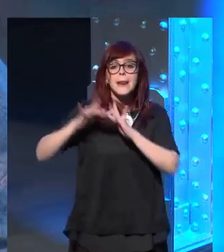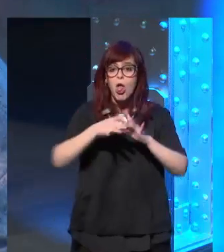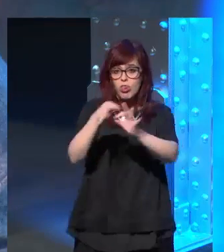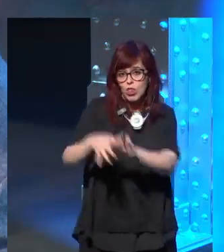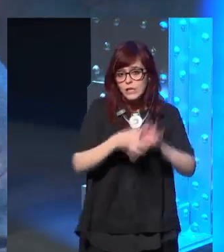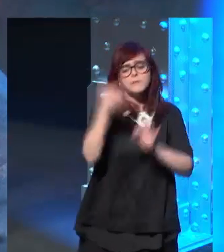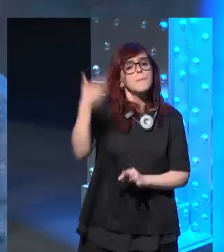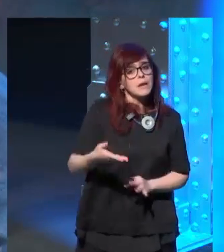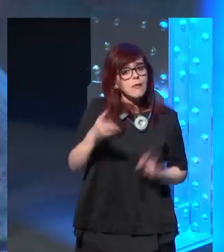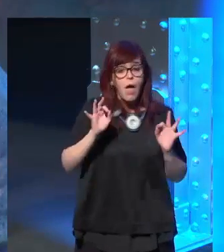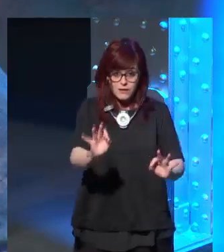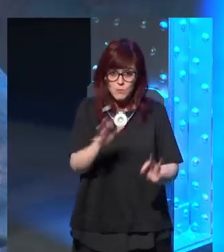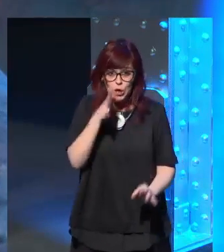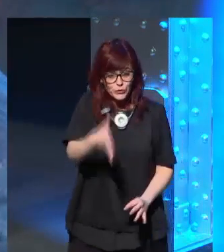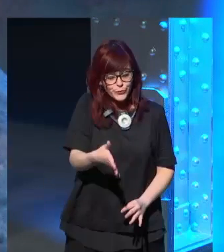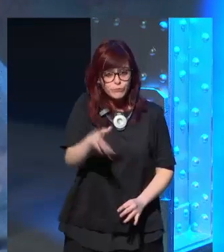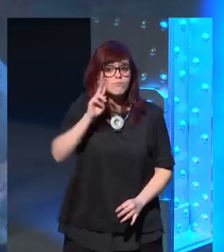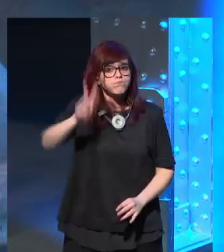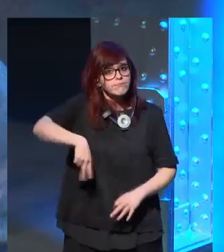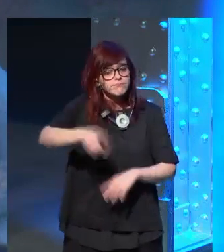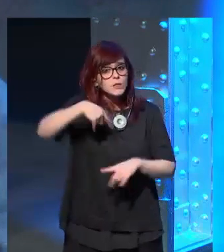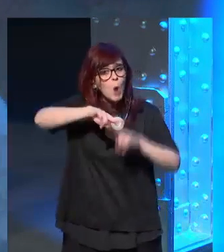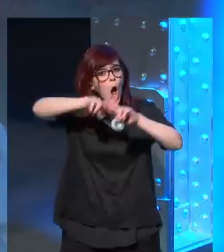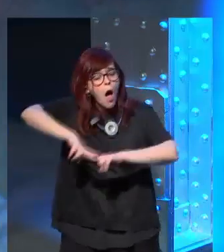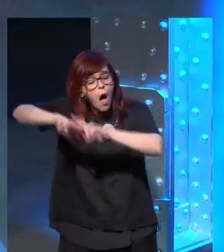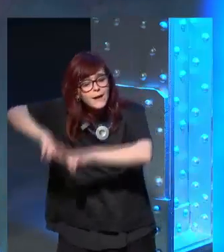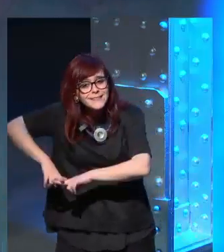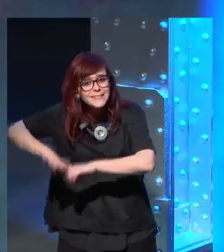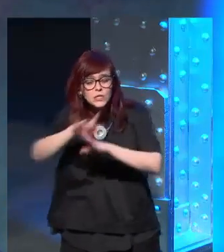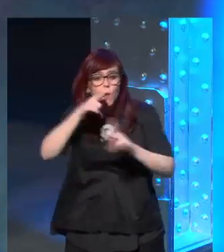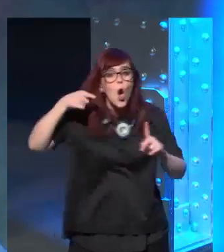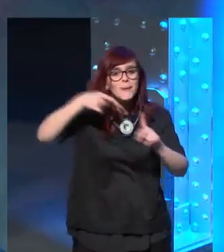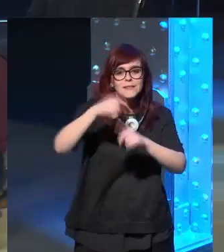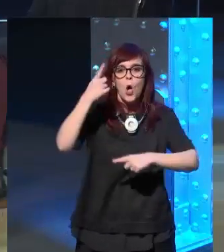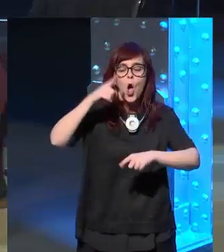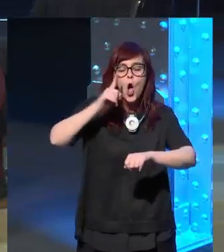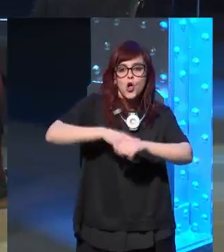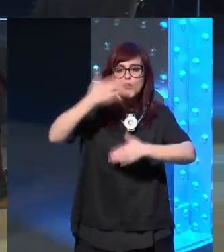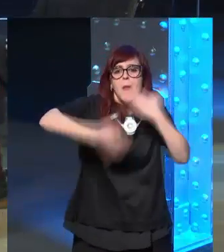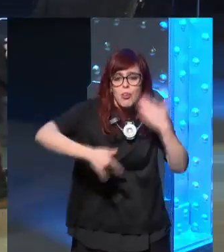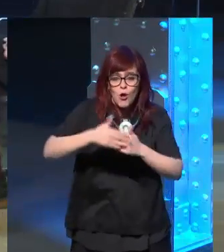whether we look at the sort of the short term, the long term of sense of purpose when it comes to happiness.